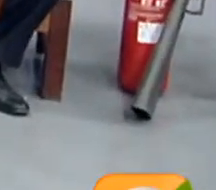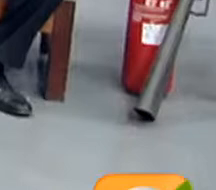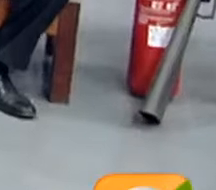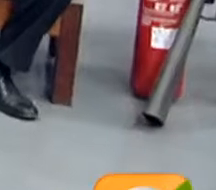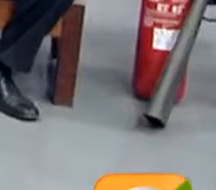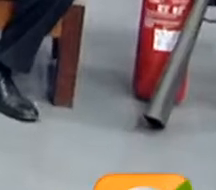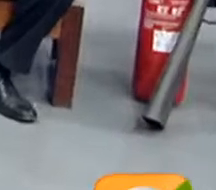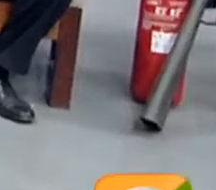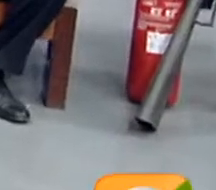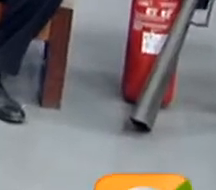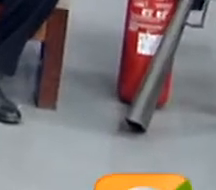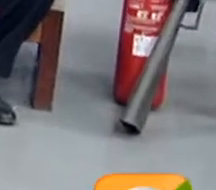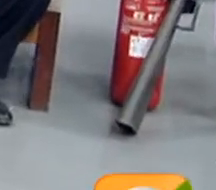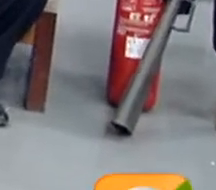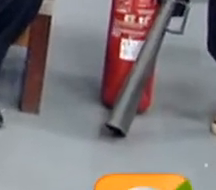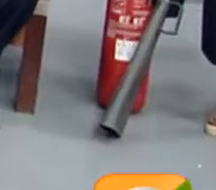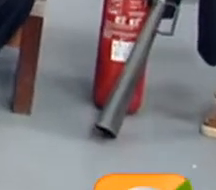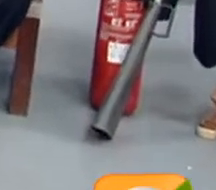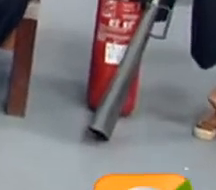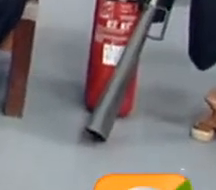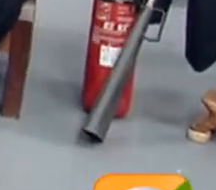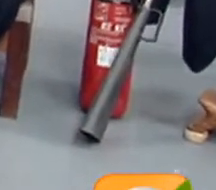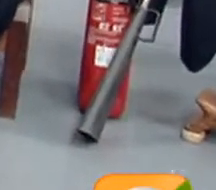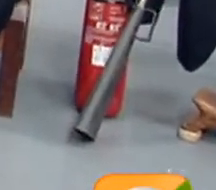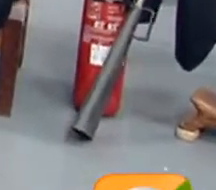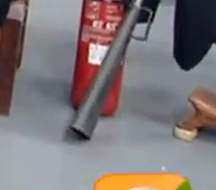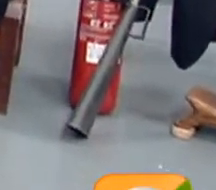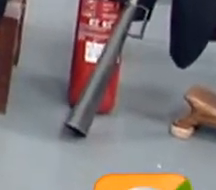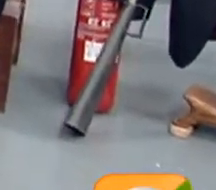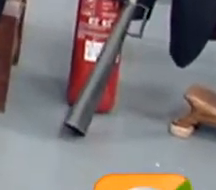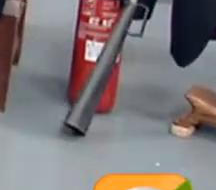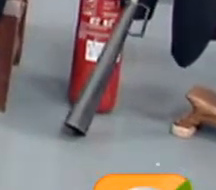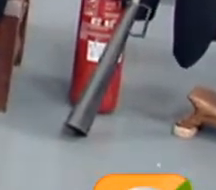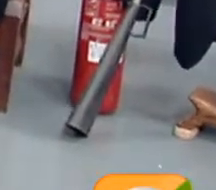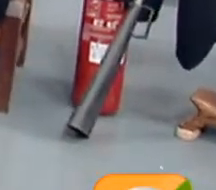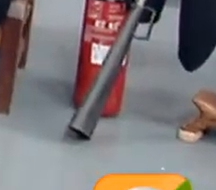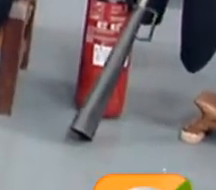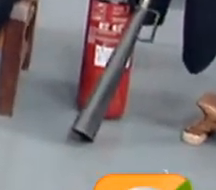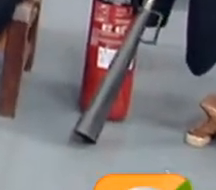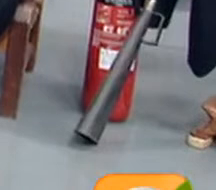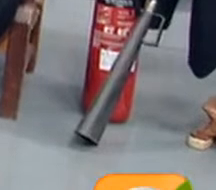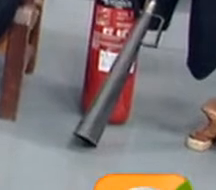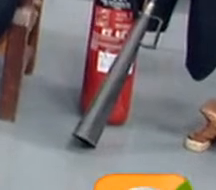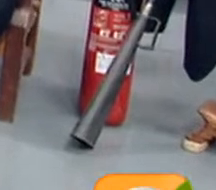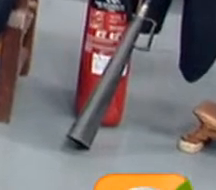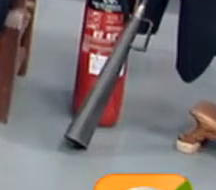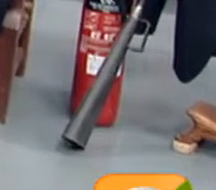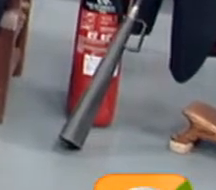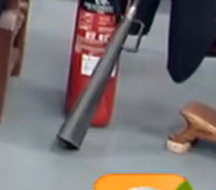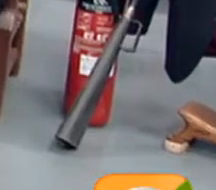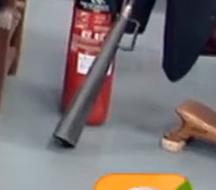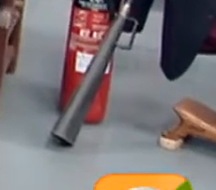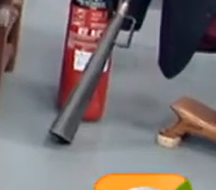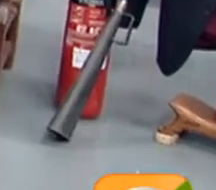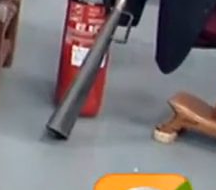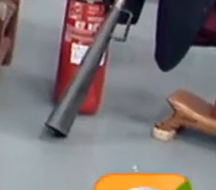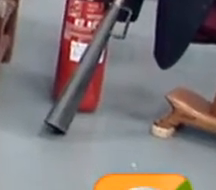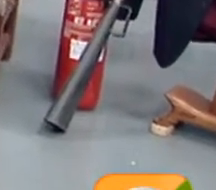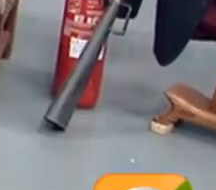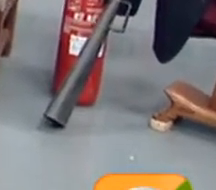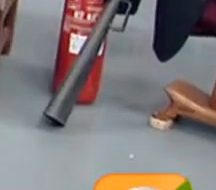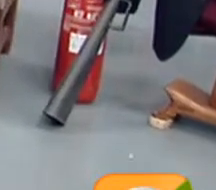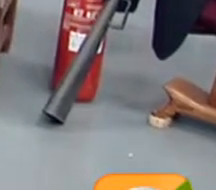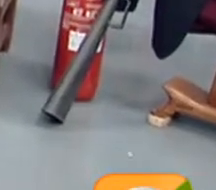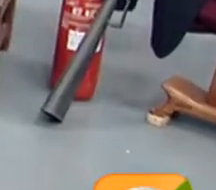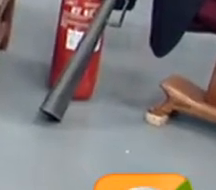talk about it and find out the way forward. Narok Senator Ledama Olekina is in the house. And former Kakamega Senator, now Secretary General of